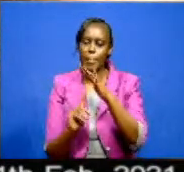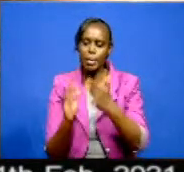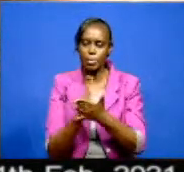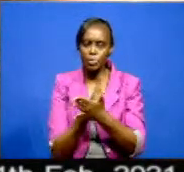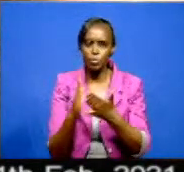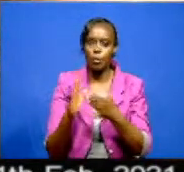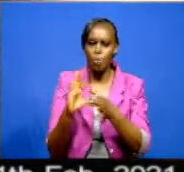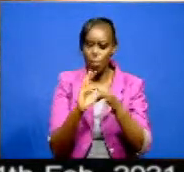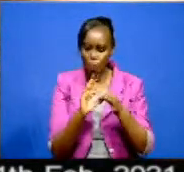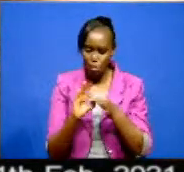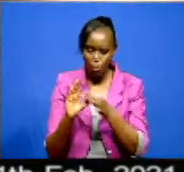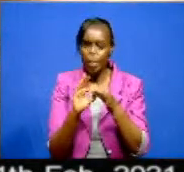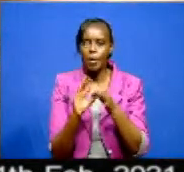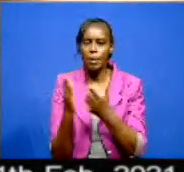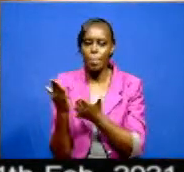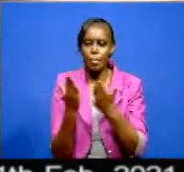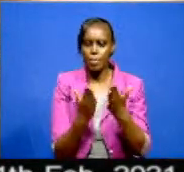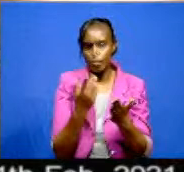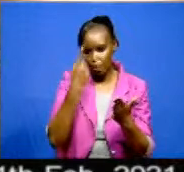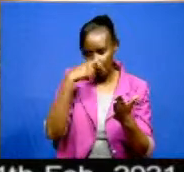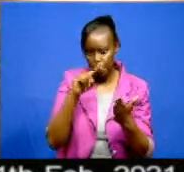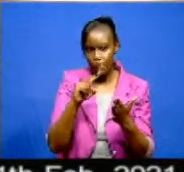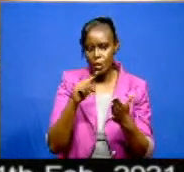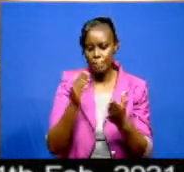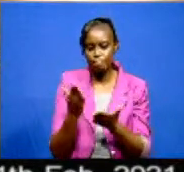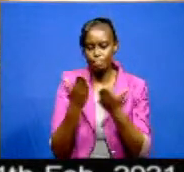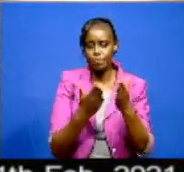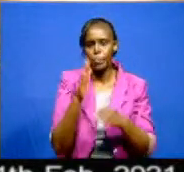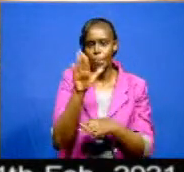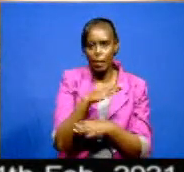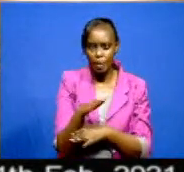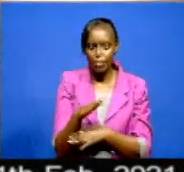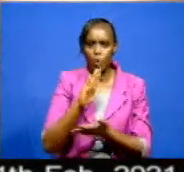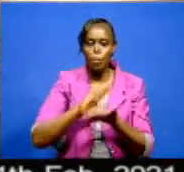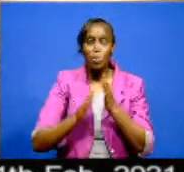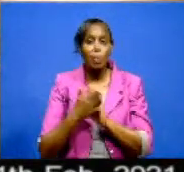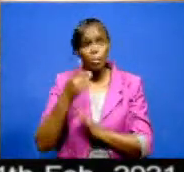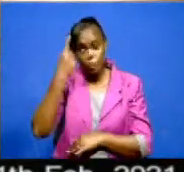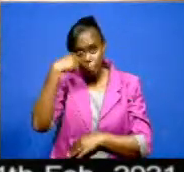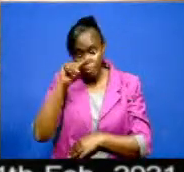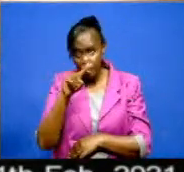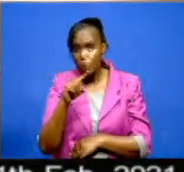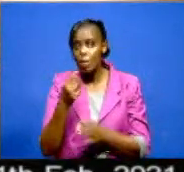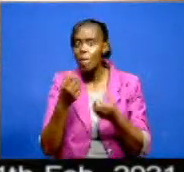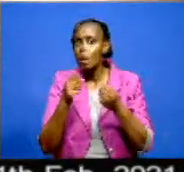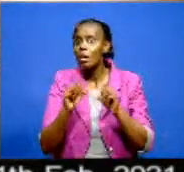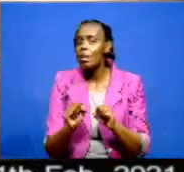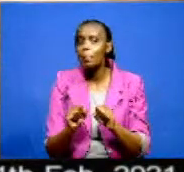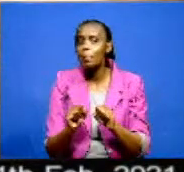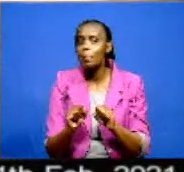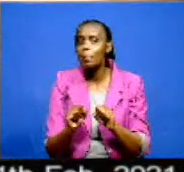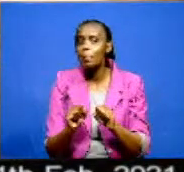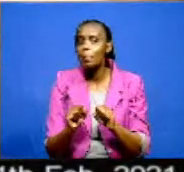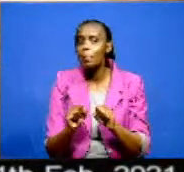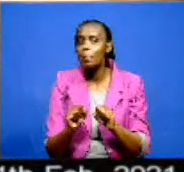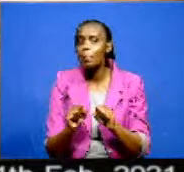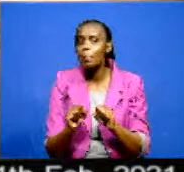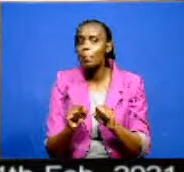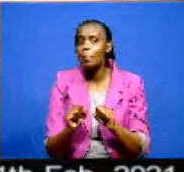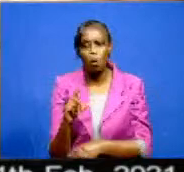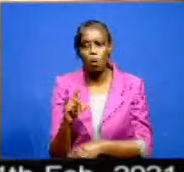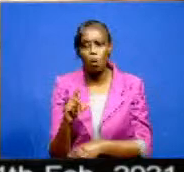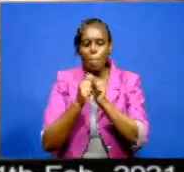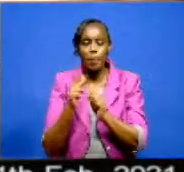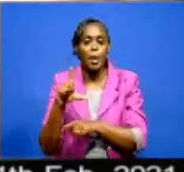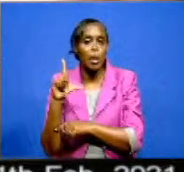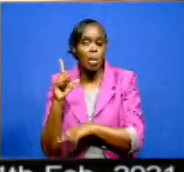of Cooperatives have also presented their policy to Parliament, because without policy, you can't really make law. But